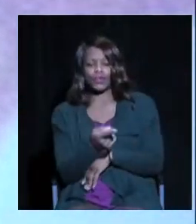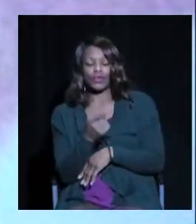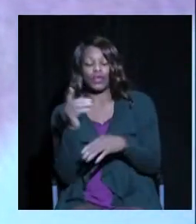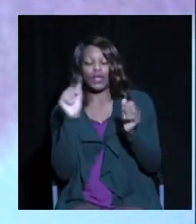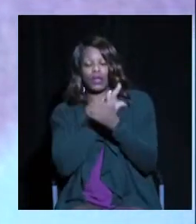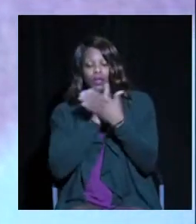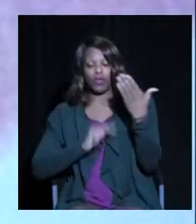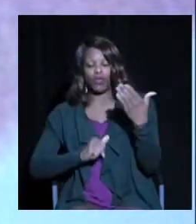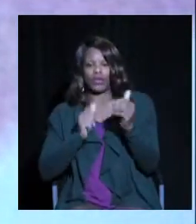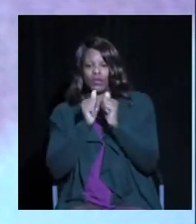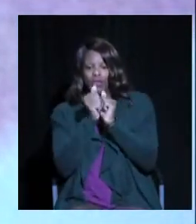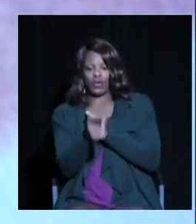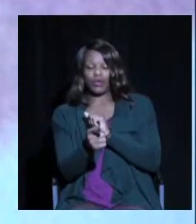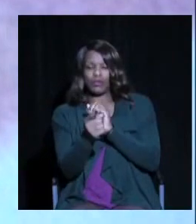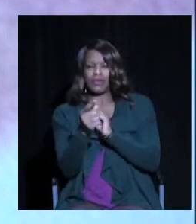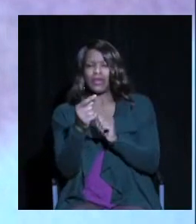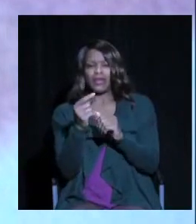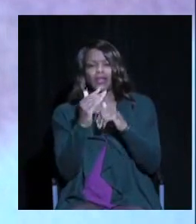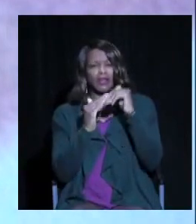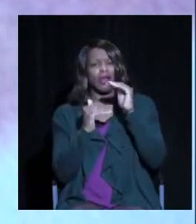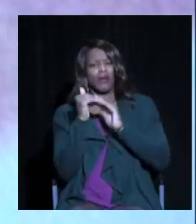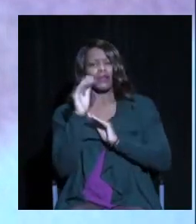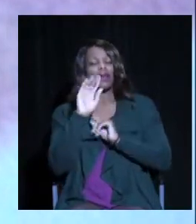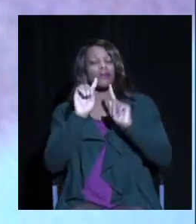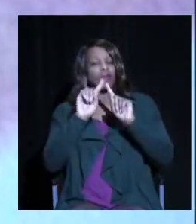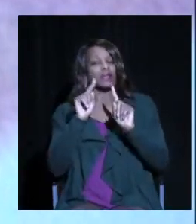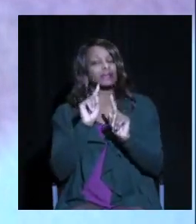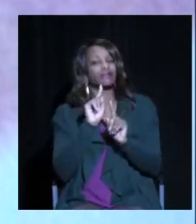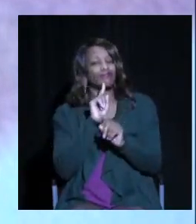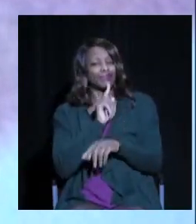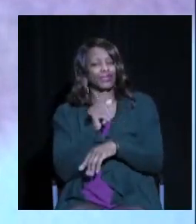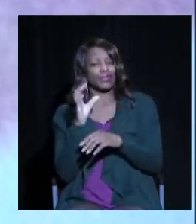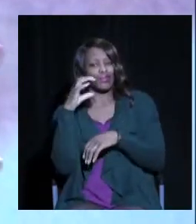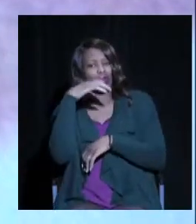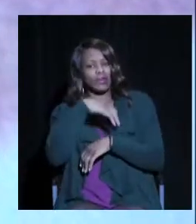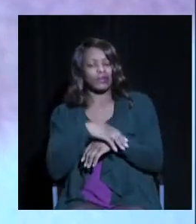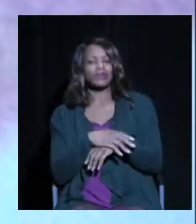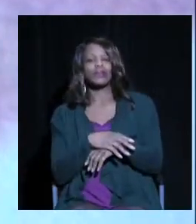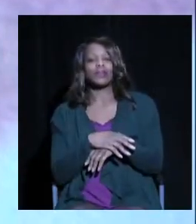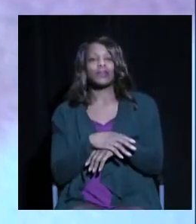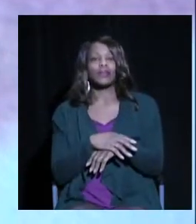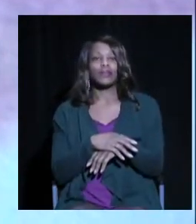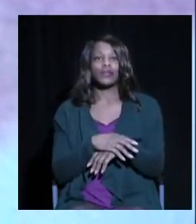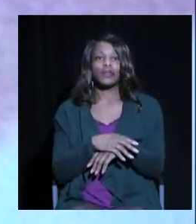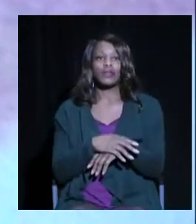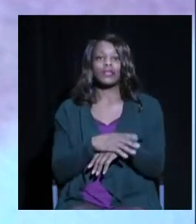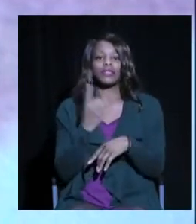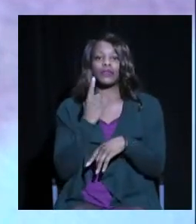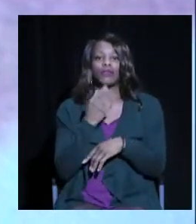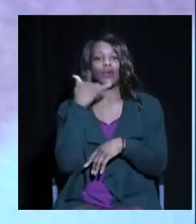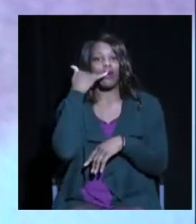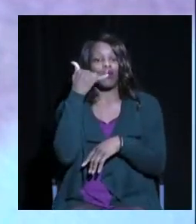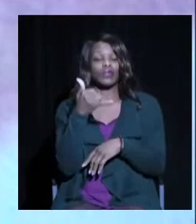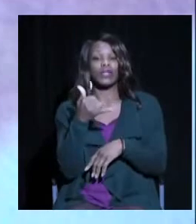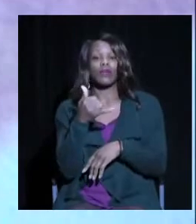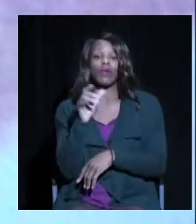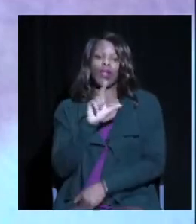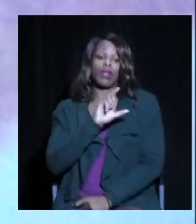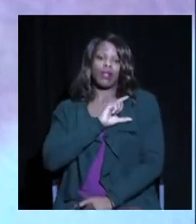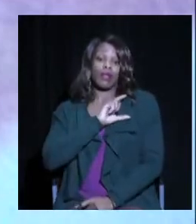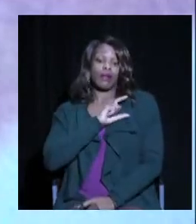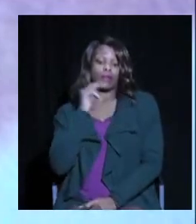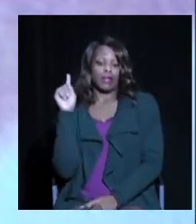you, which is comforting, but still this is strange. It'd be like if somebody called you and was like, hey, first off, I just need you to know the cops are on their way. You'd be like,